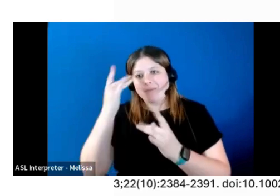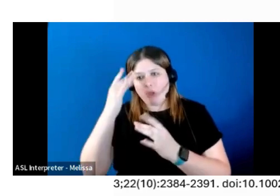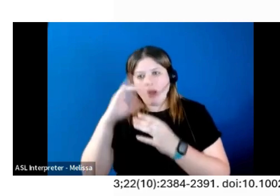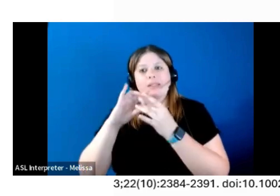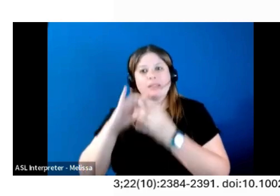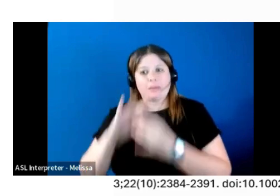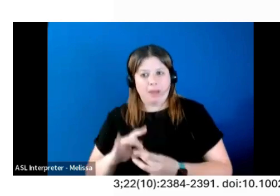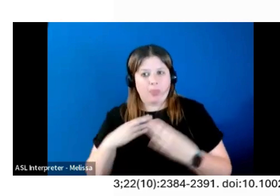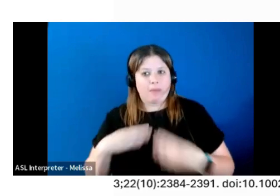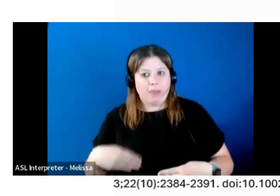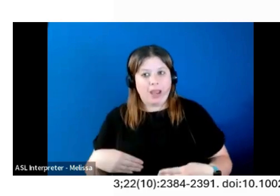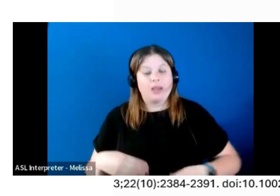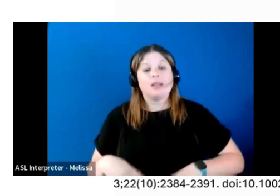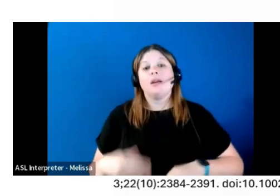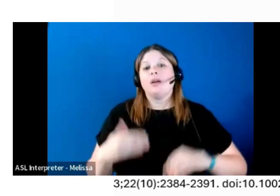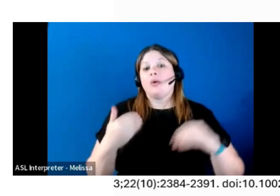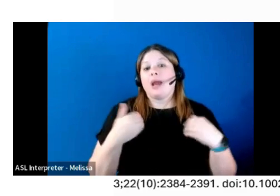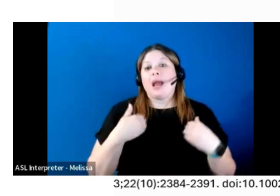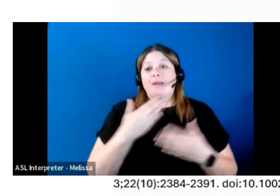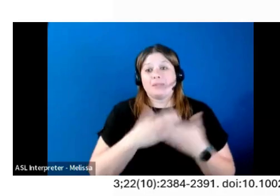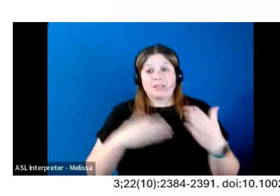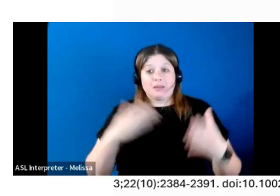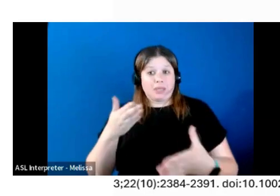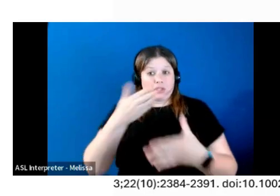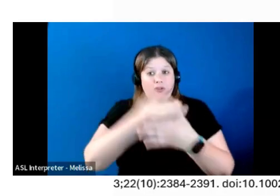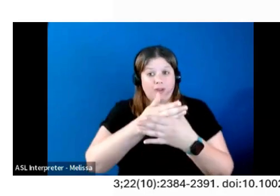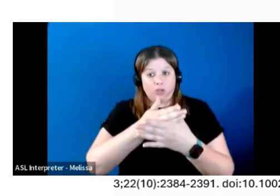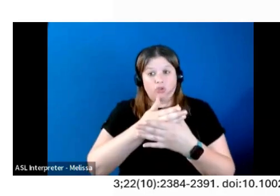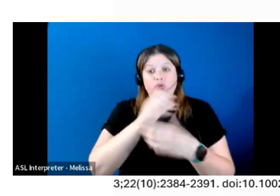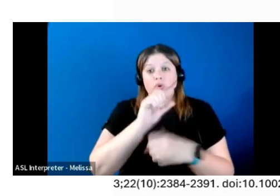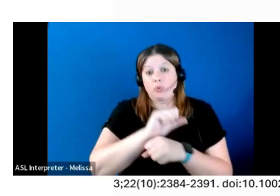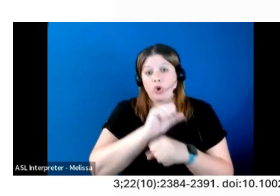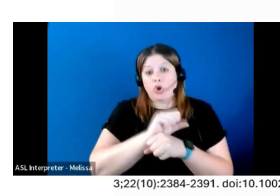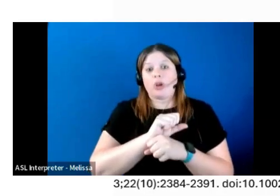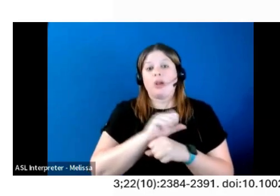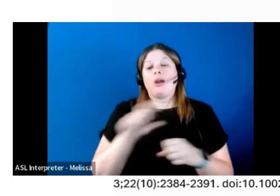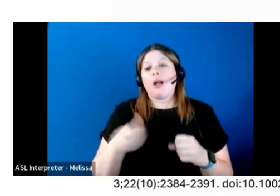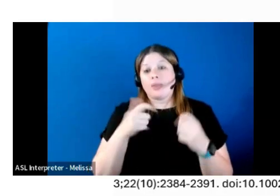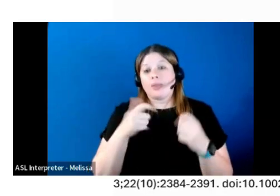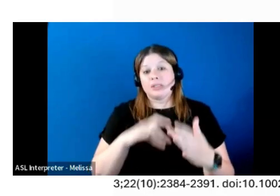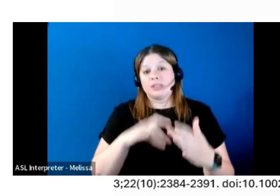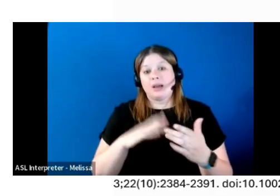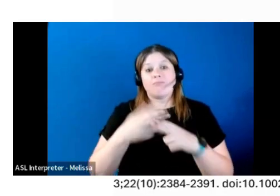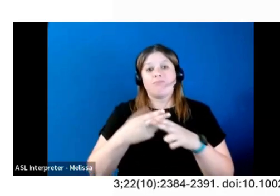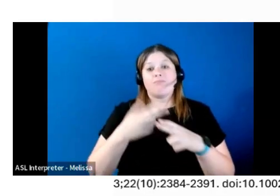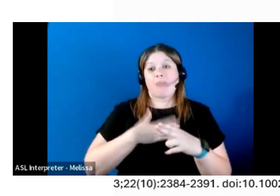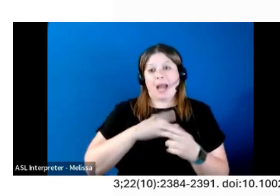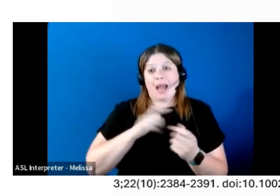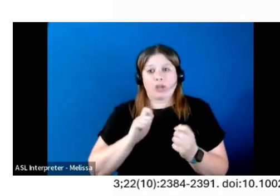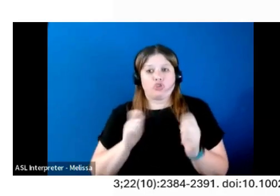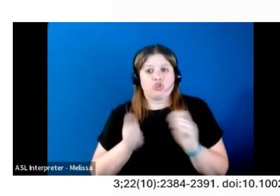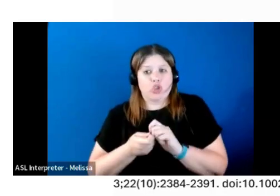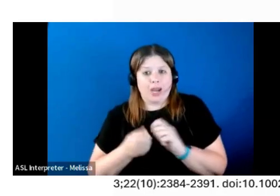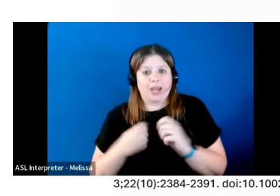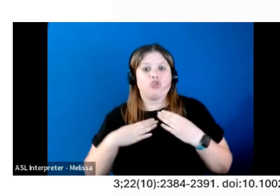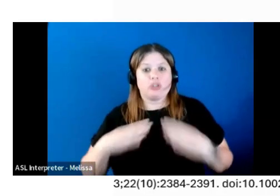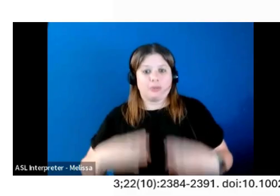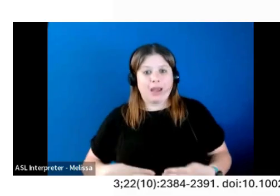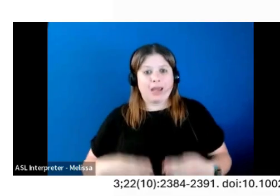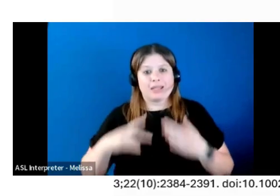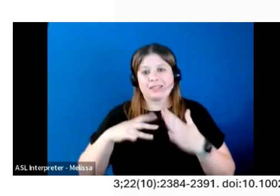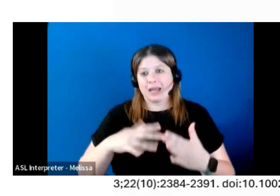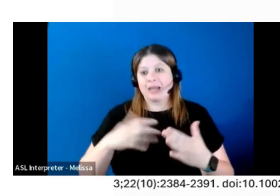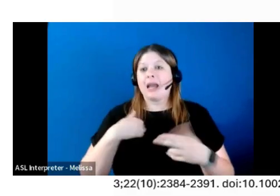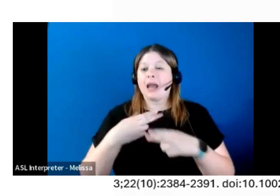some intervention work. The My Changed Body study looked at a brief web-based structured writing